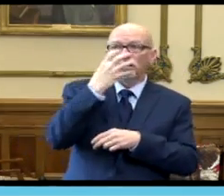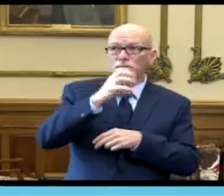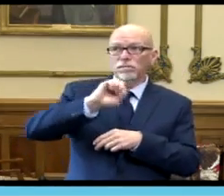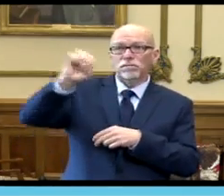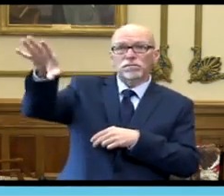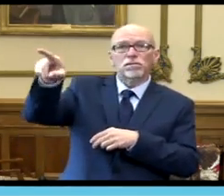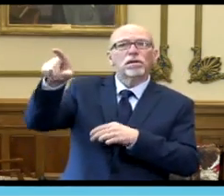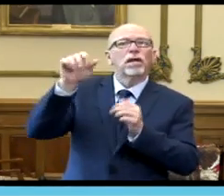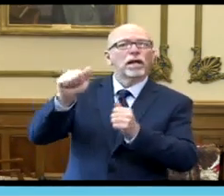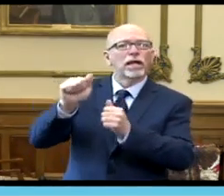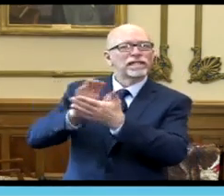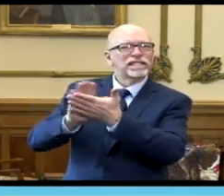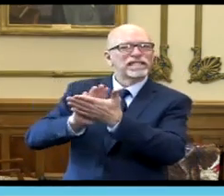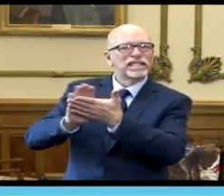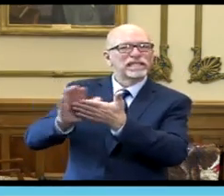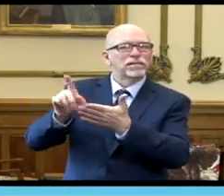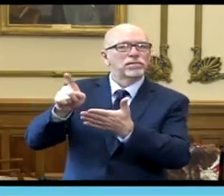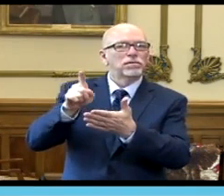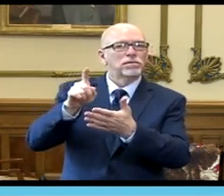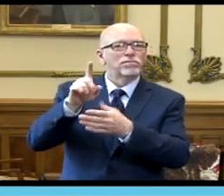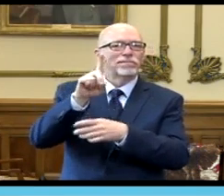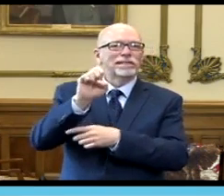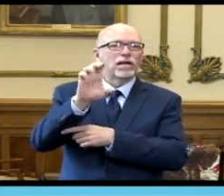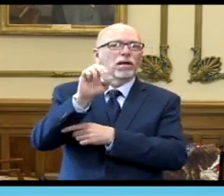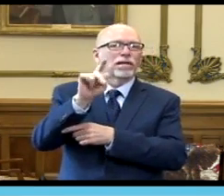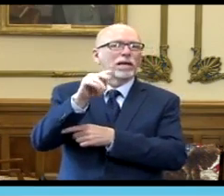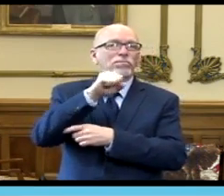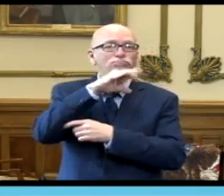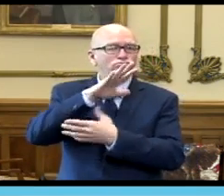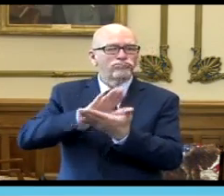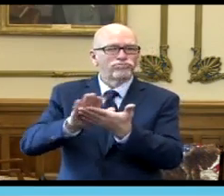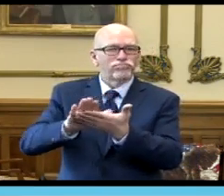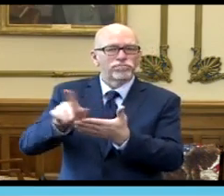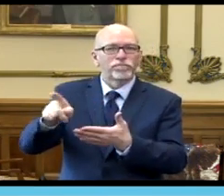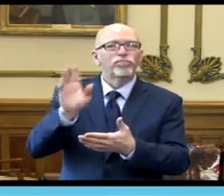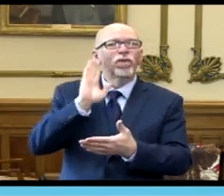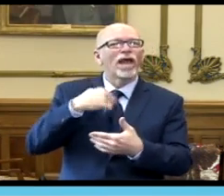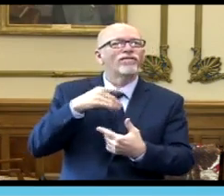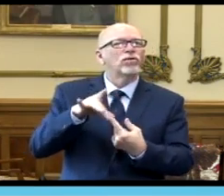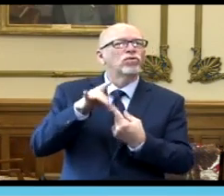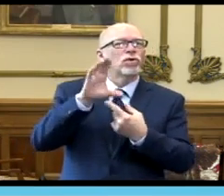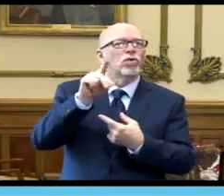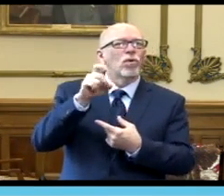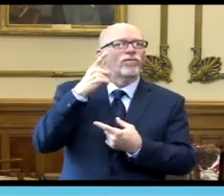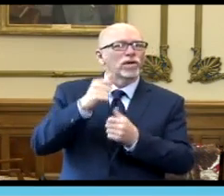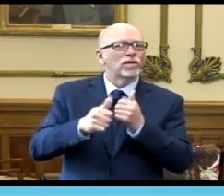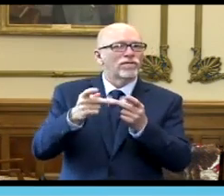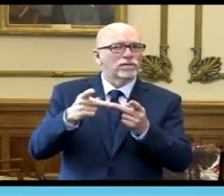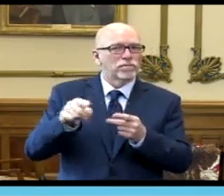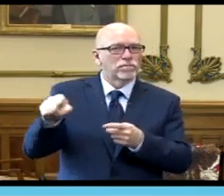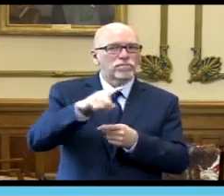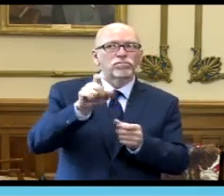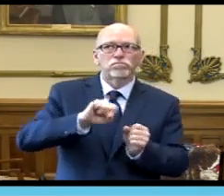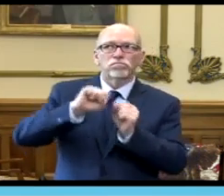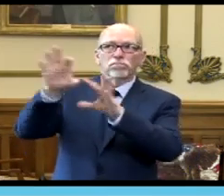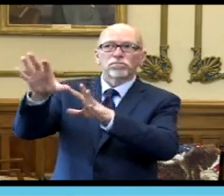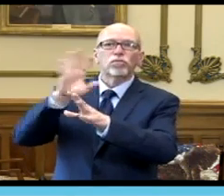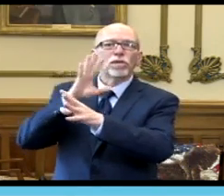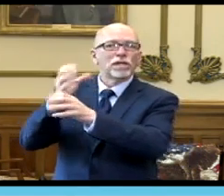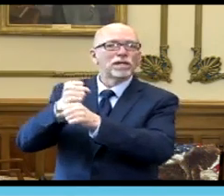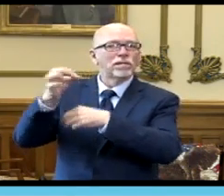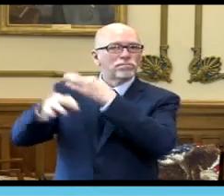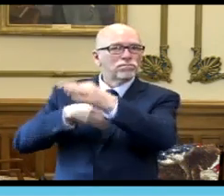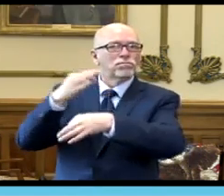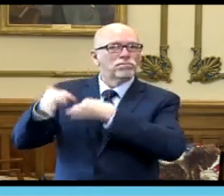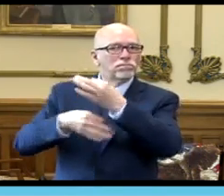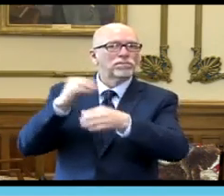be decontaminated. Providers will be able to sign up to get a unique code for their facility and then collect the N95s that need to be